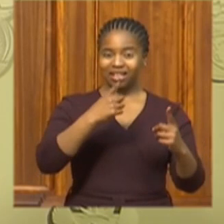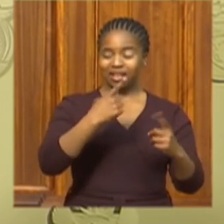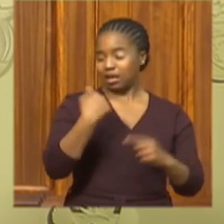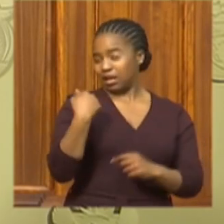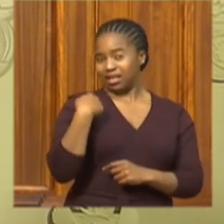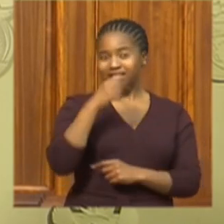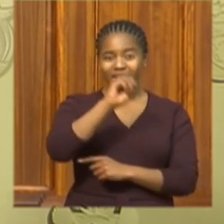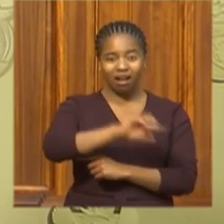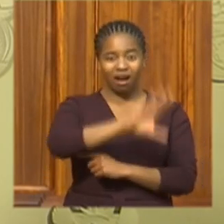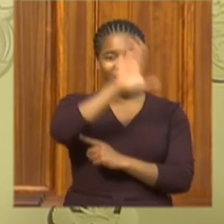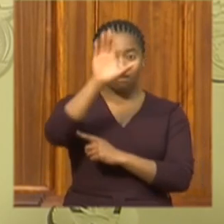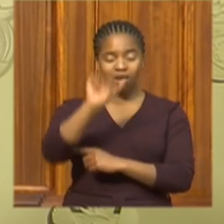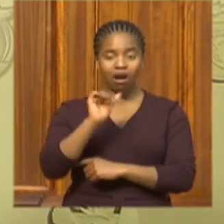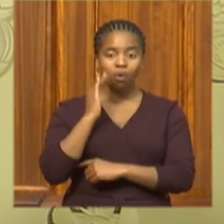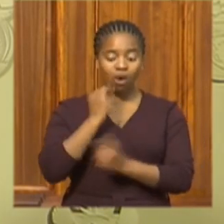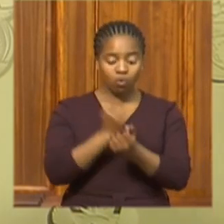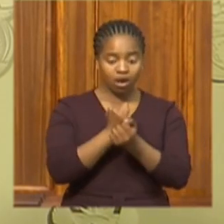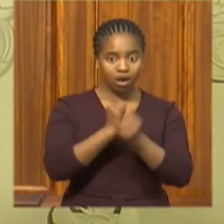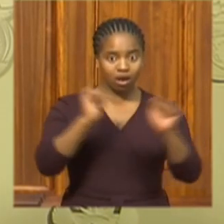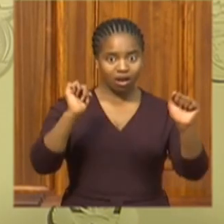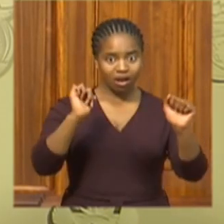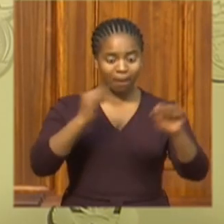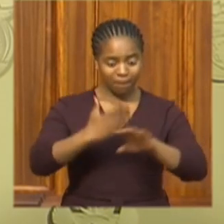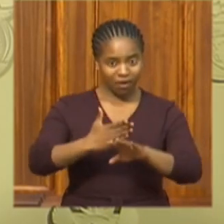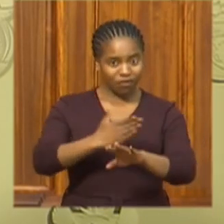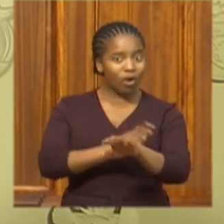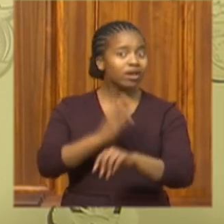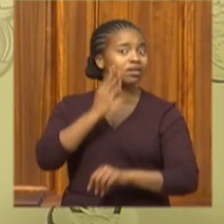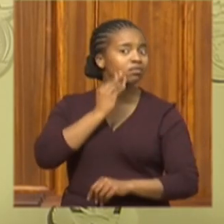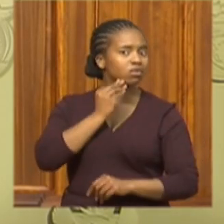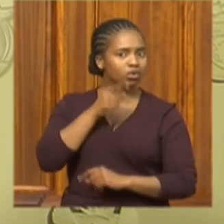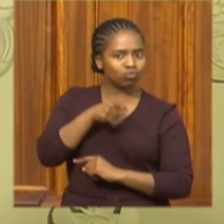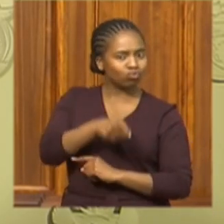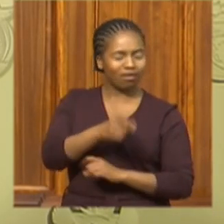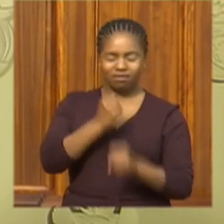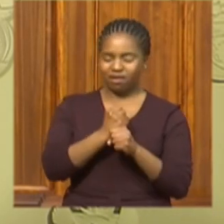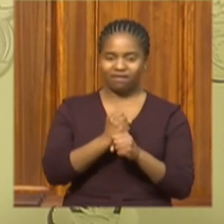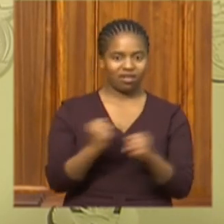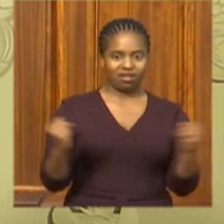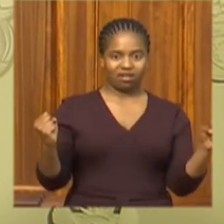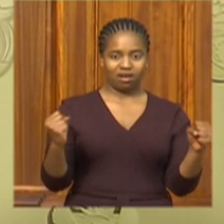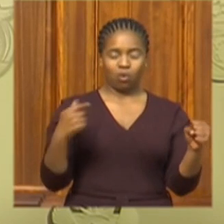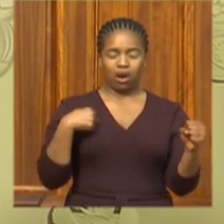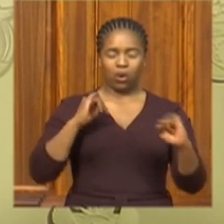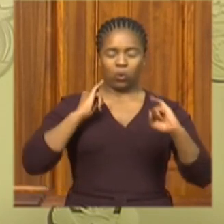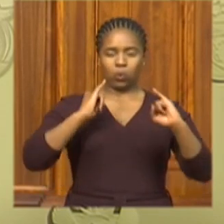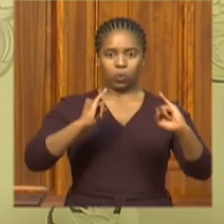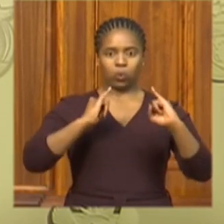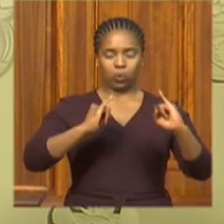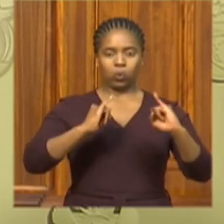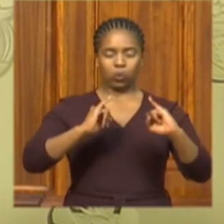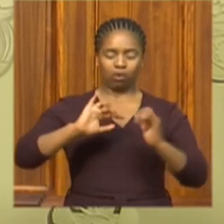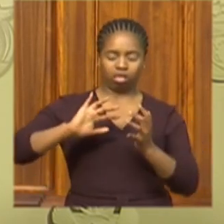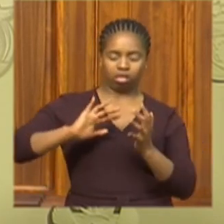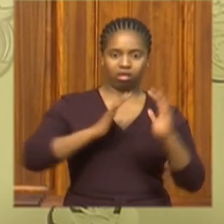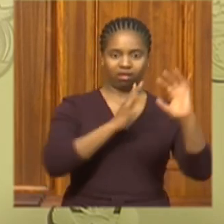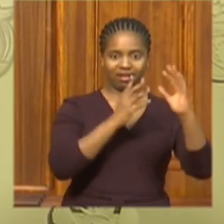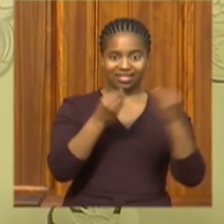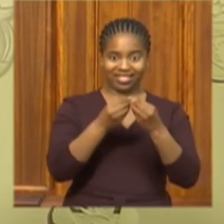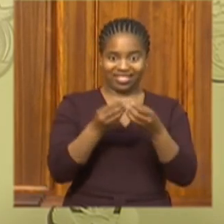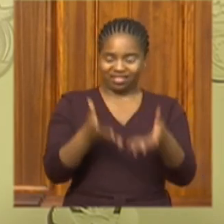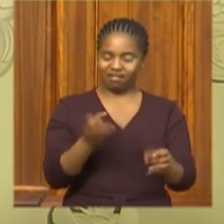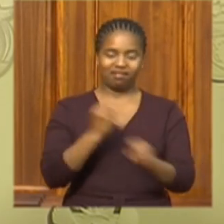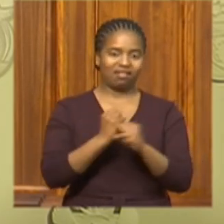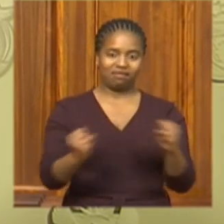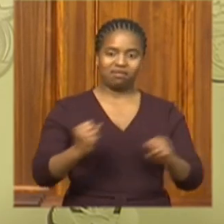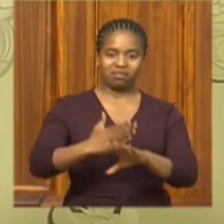our democracy has our country been confronted with such a severe threat, a situation